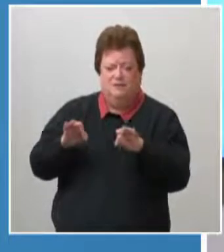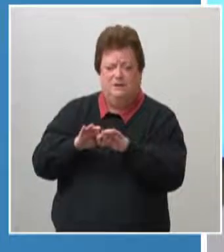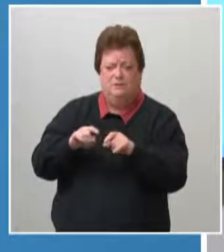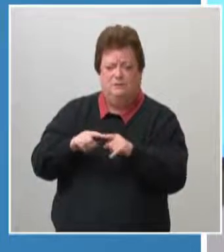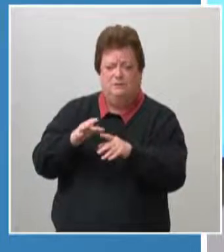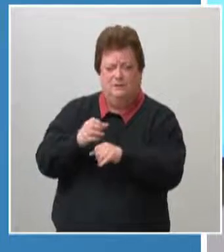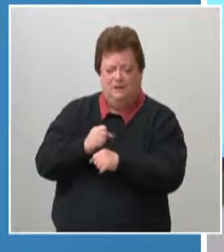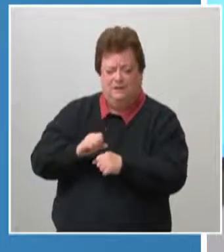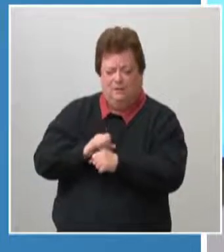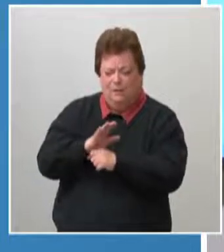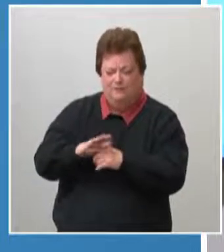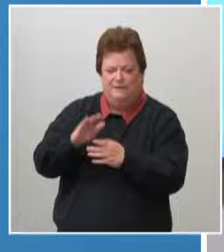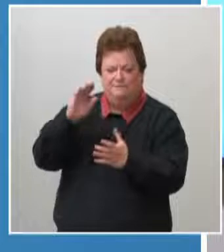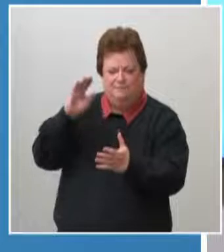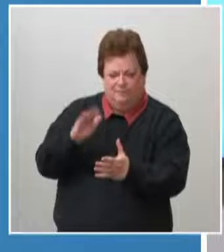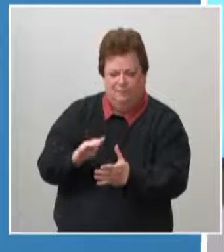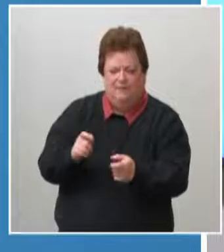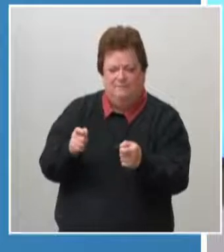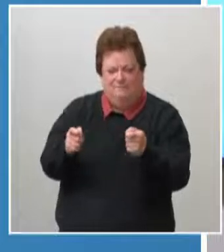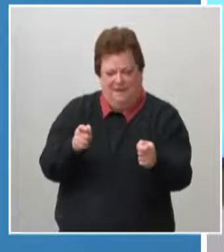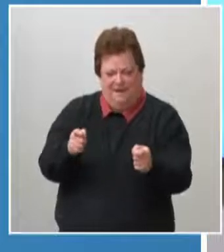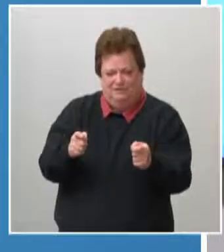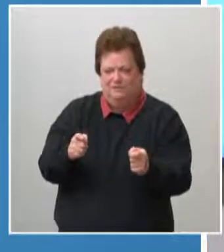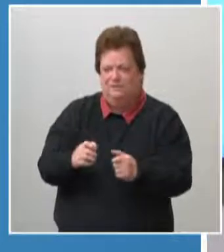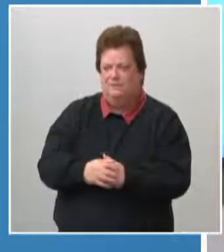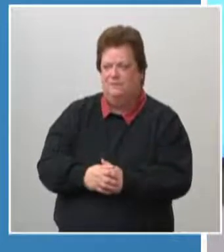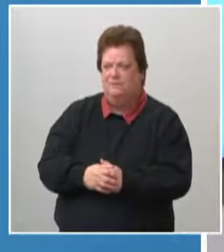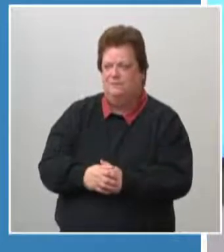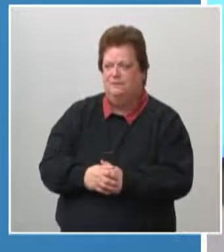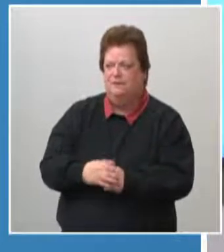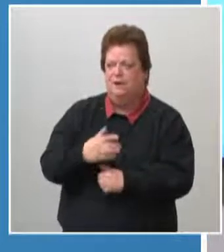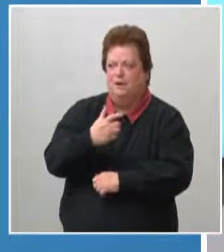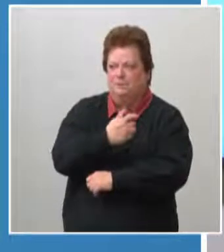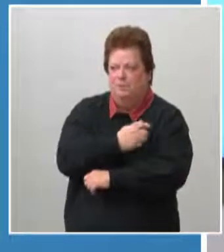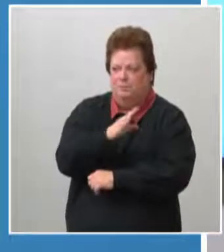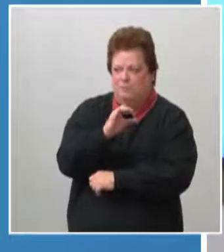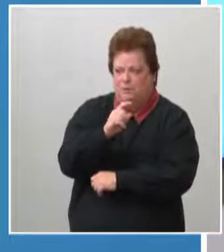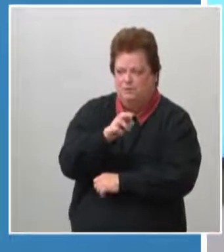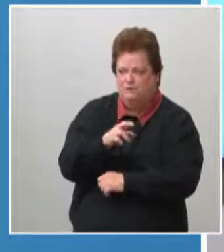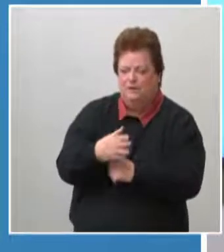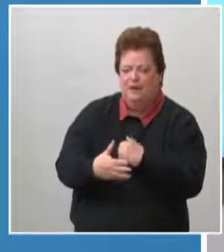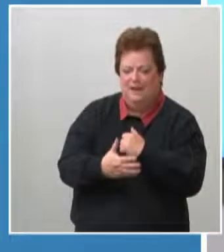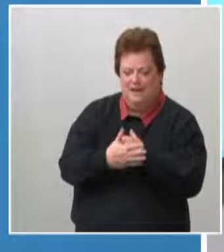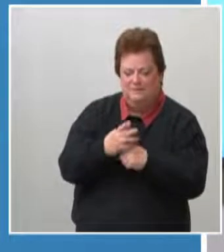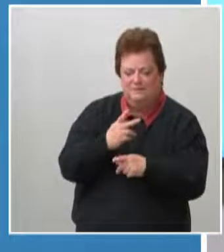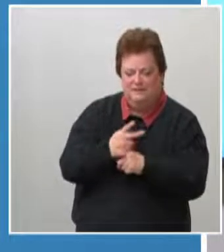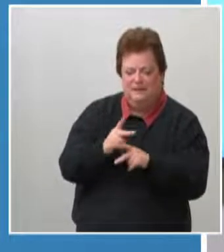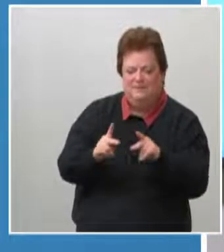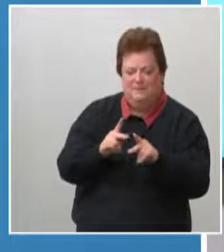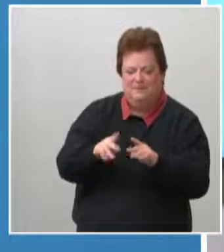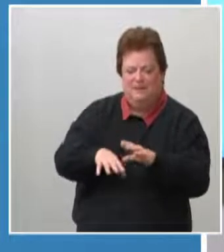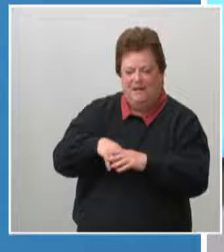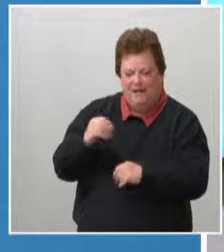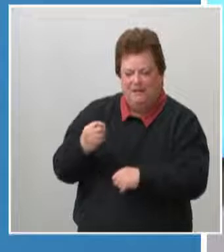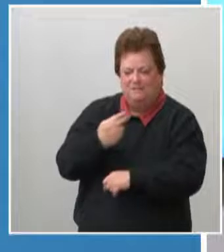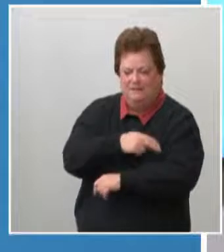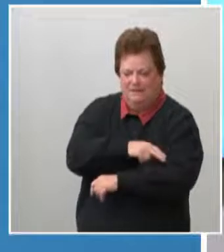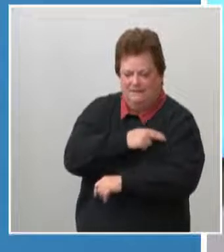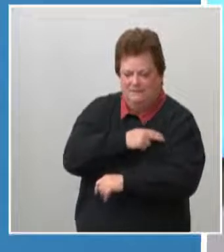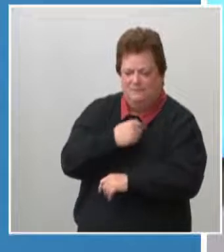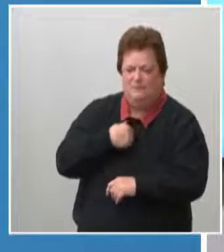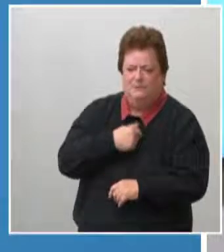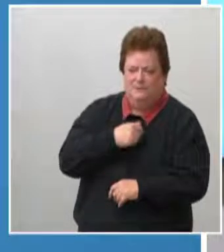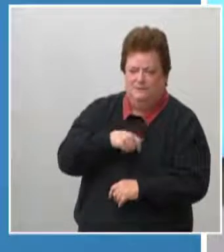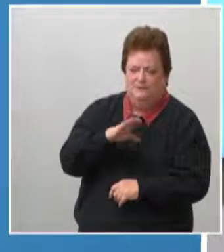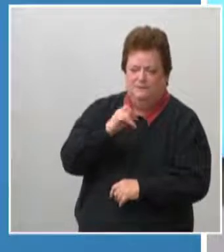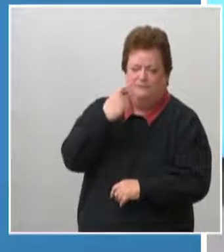more manageable. Boosters doses help keep people out of the hospital, and you need the booster dose for the best